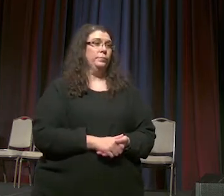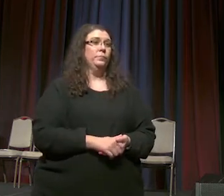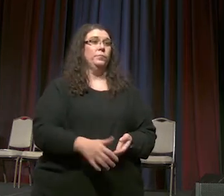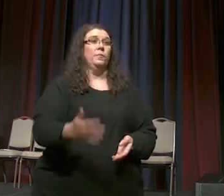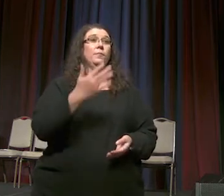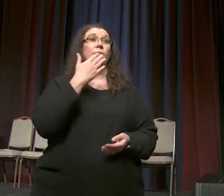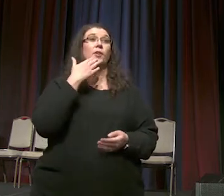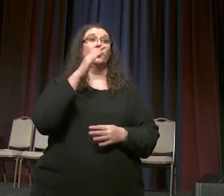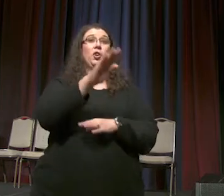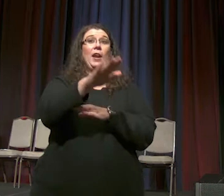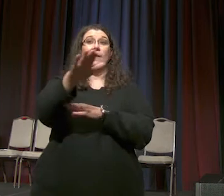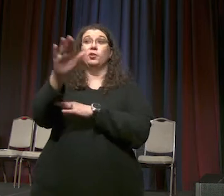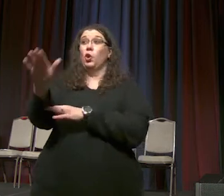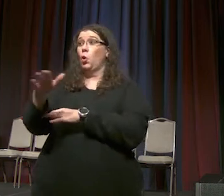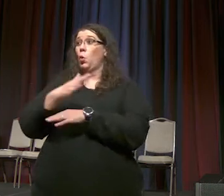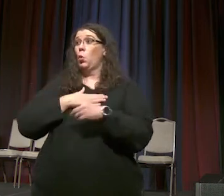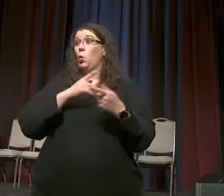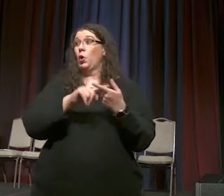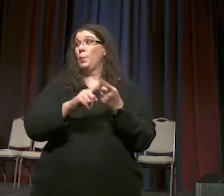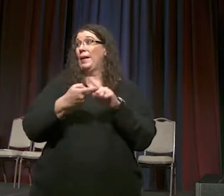Good afternoon, my friends.